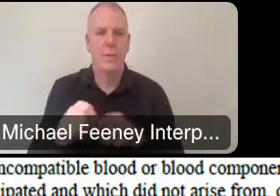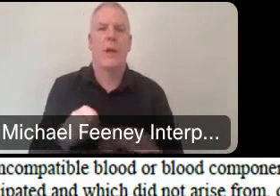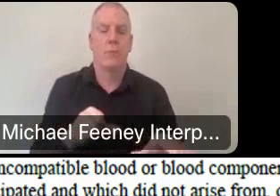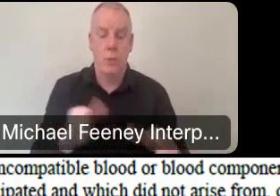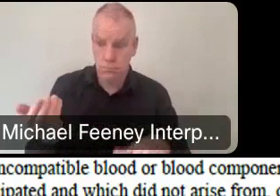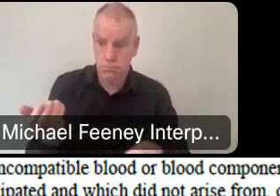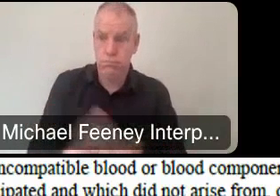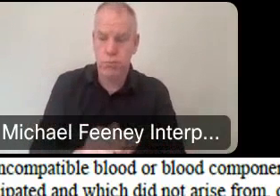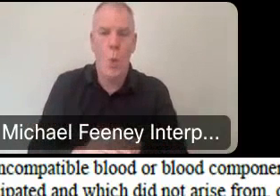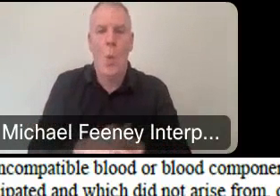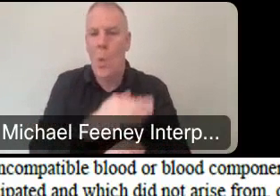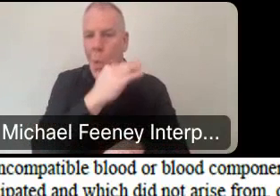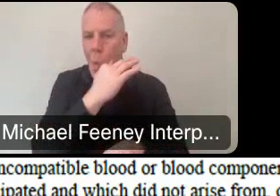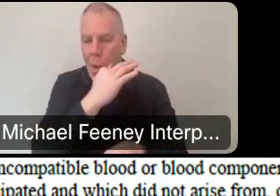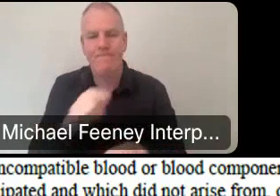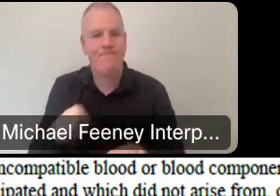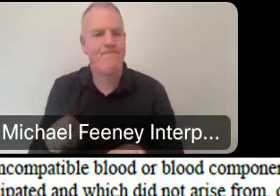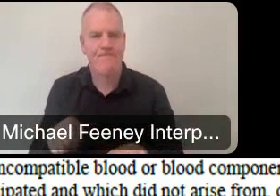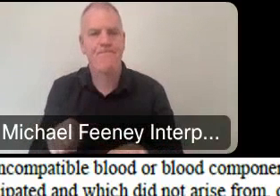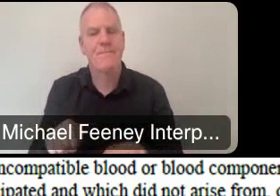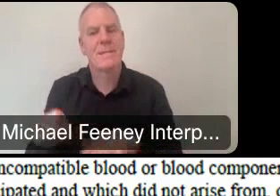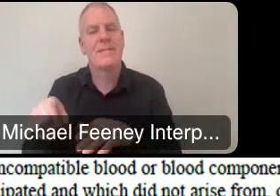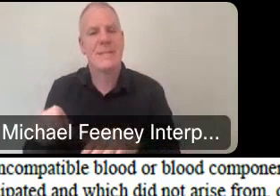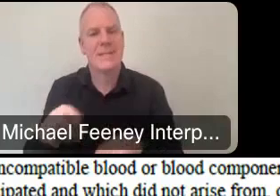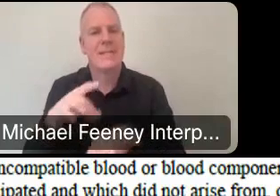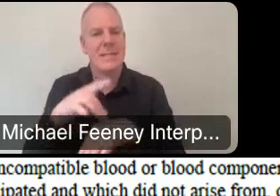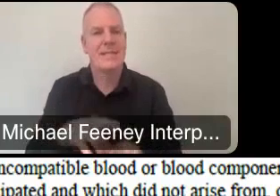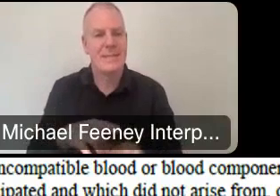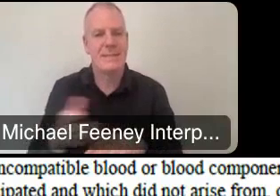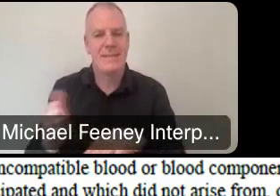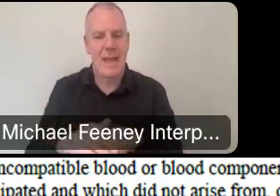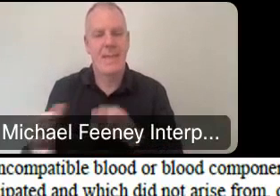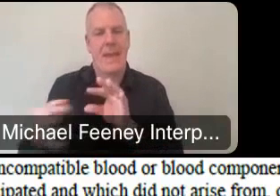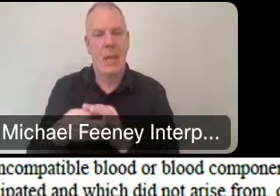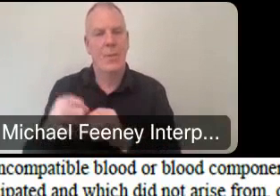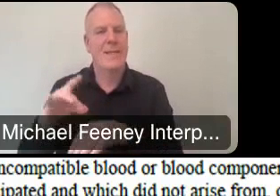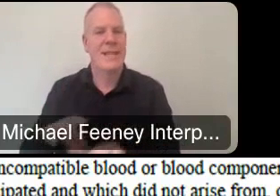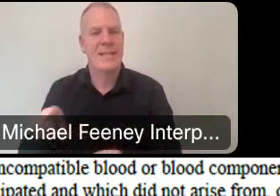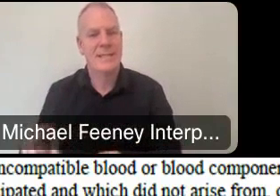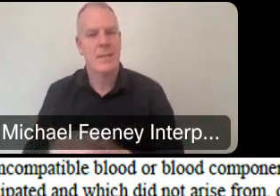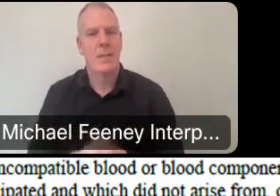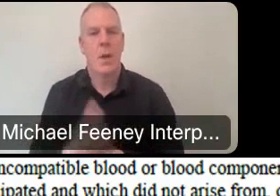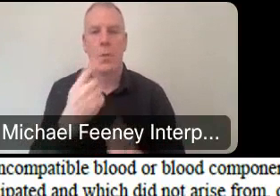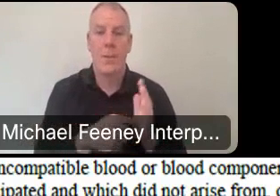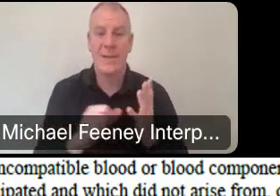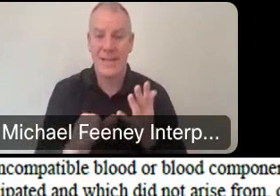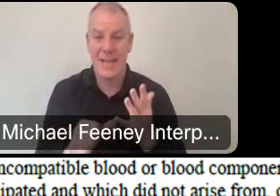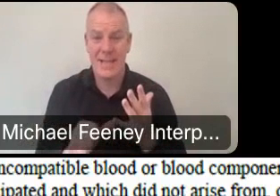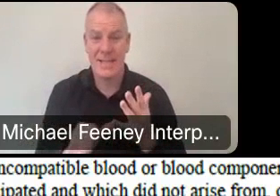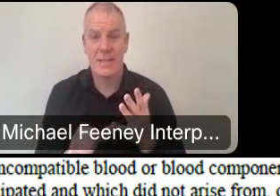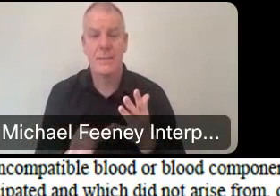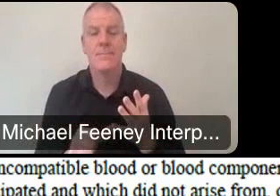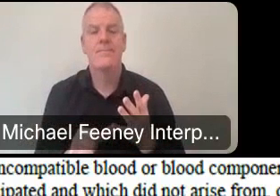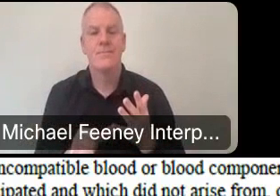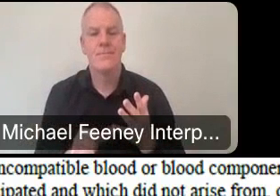surgery, where the death wasn't attributable to the underlying disease. Then 1.6, it captures